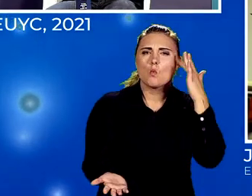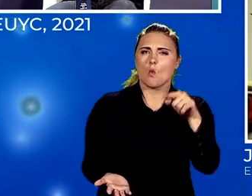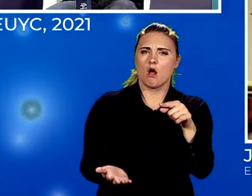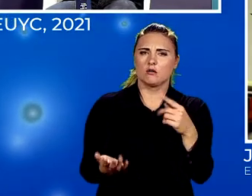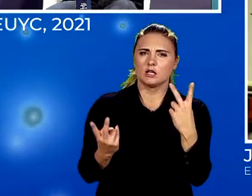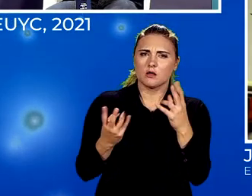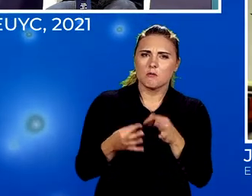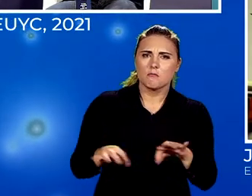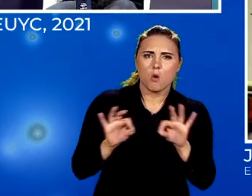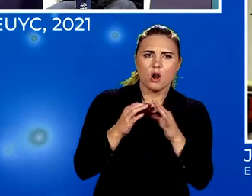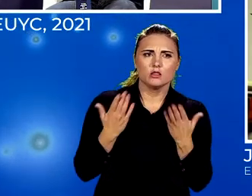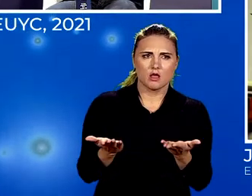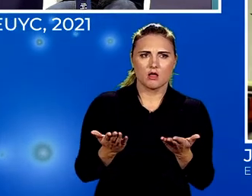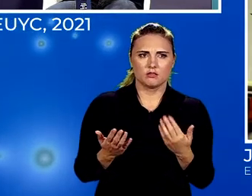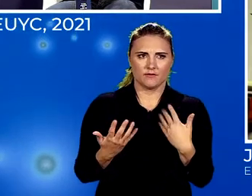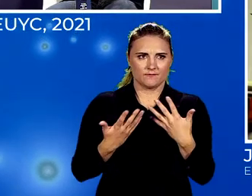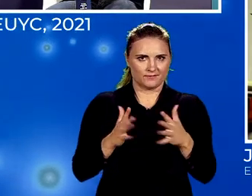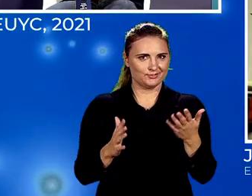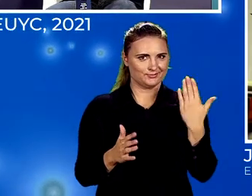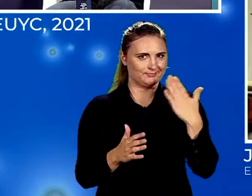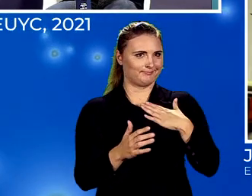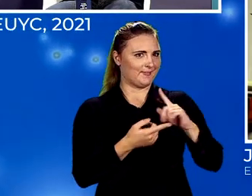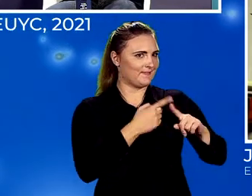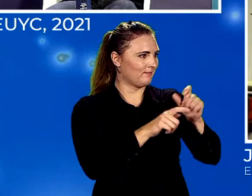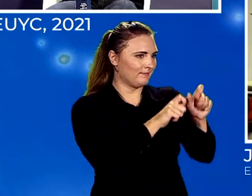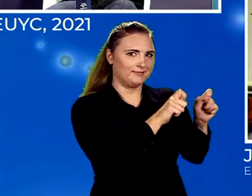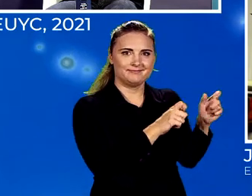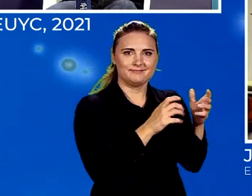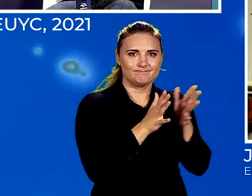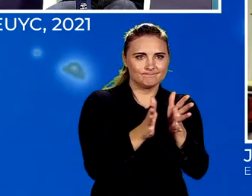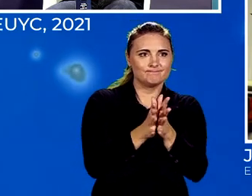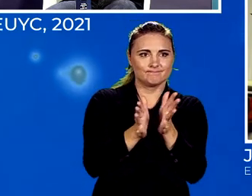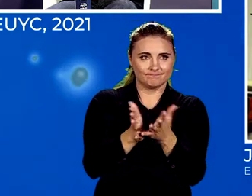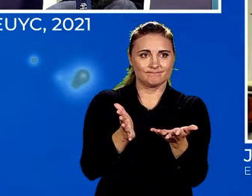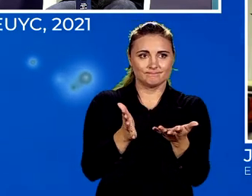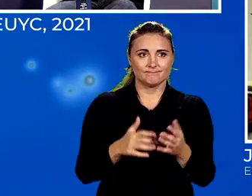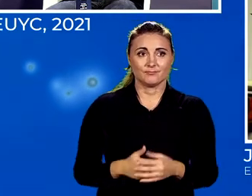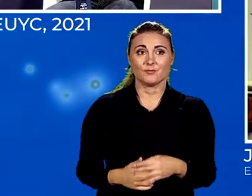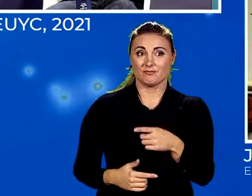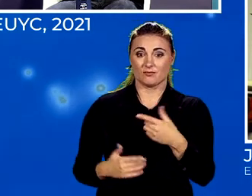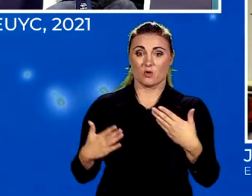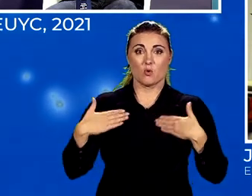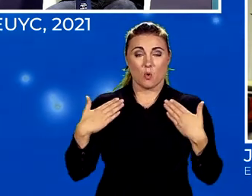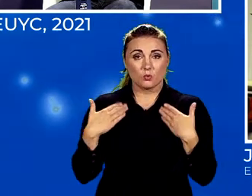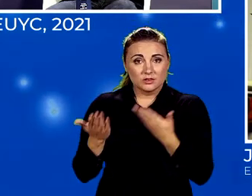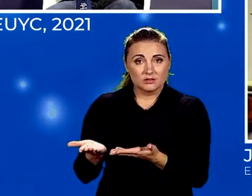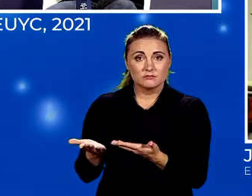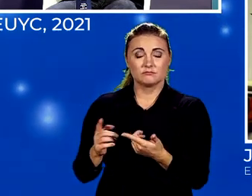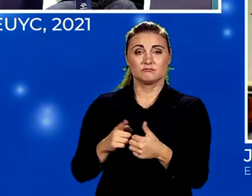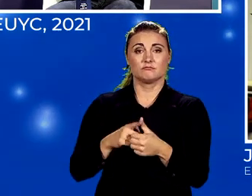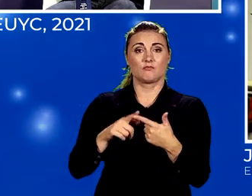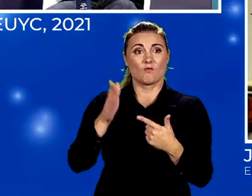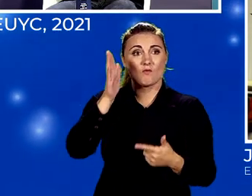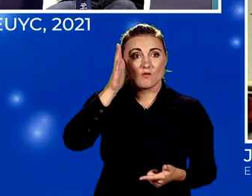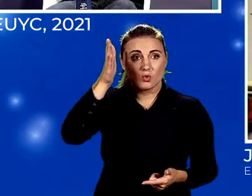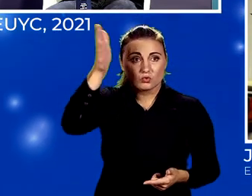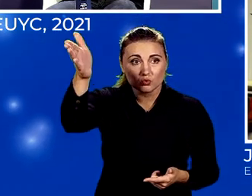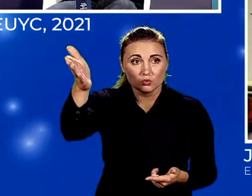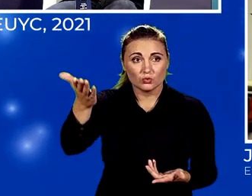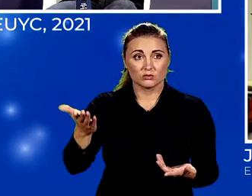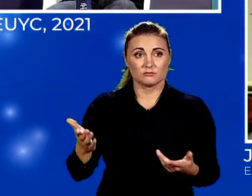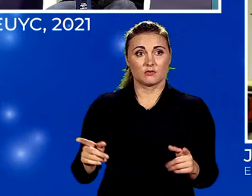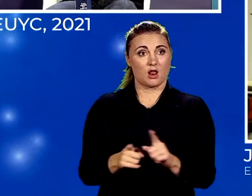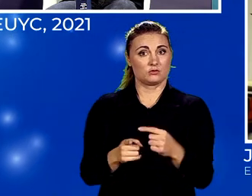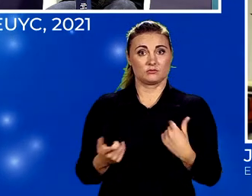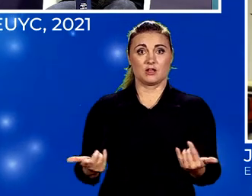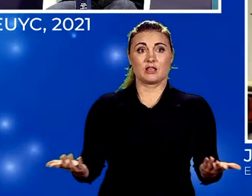colleagues said already, young people are not only the future of European Union, they are also the present of the European Union.